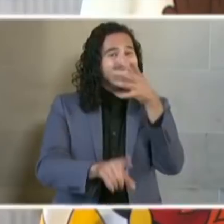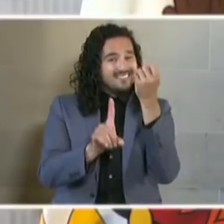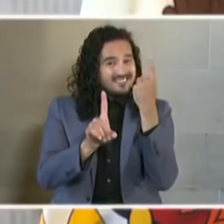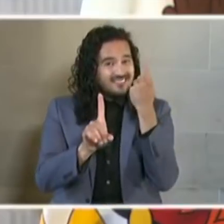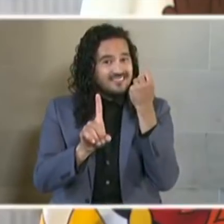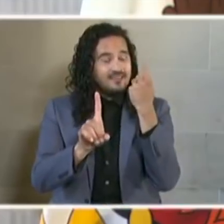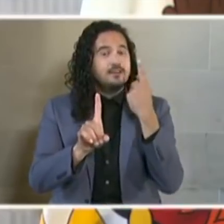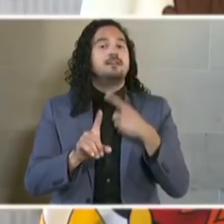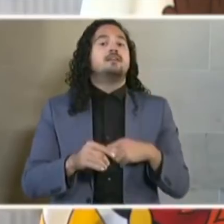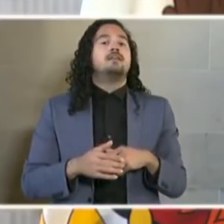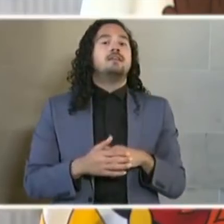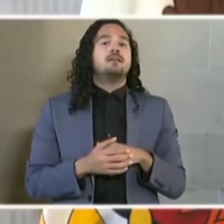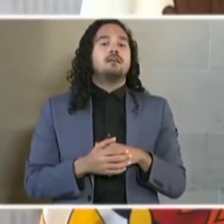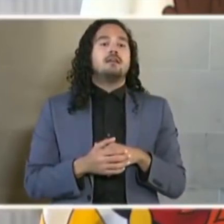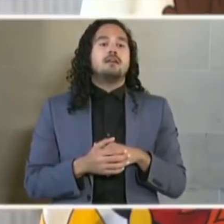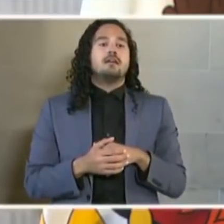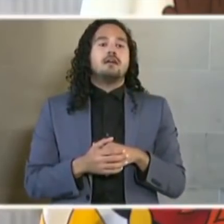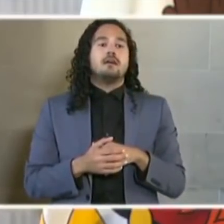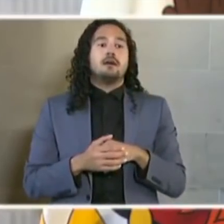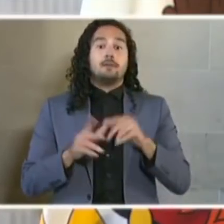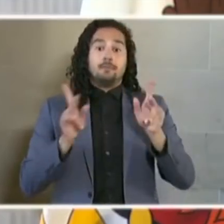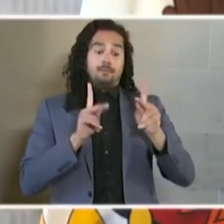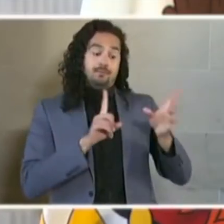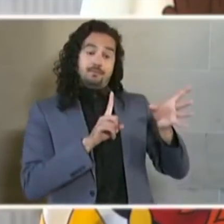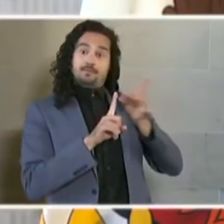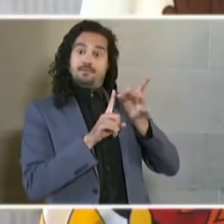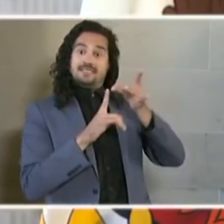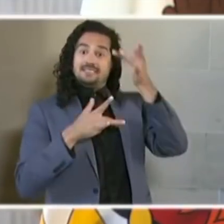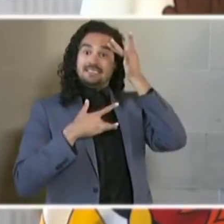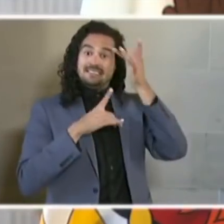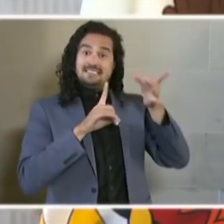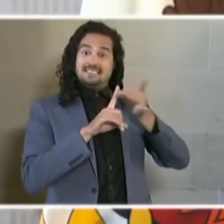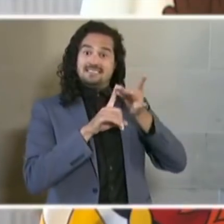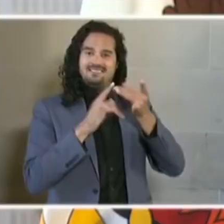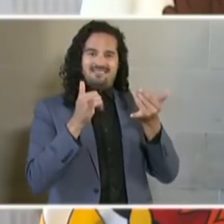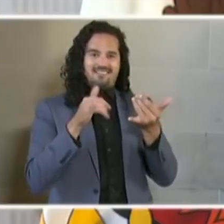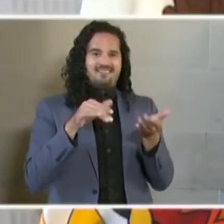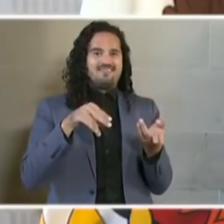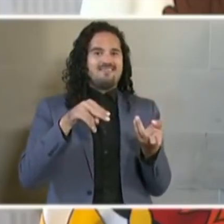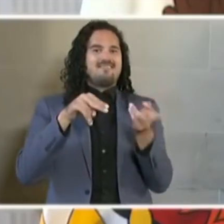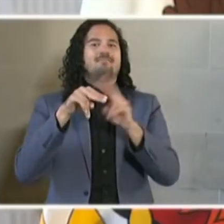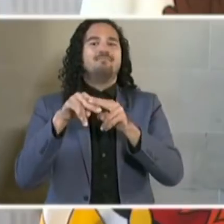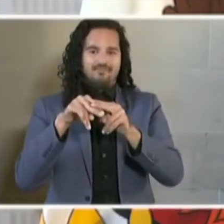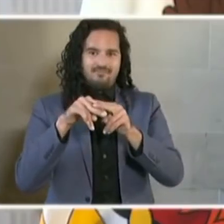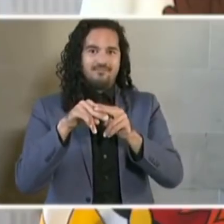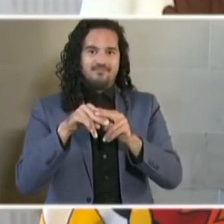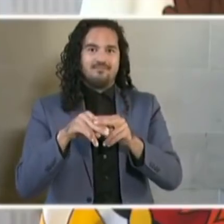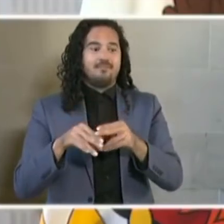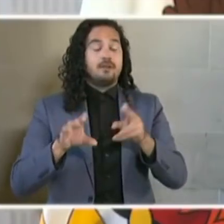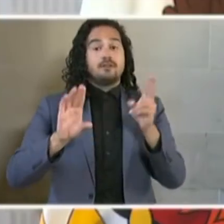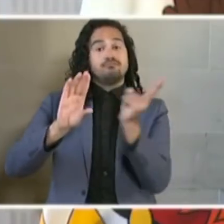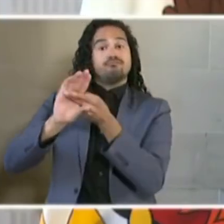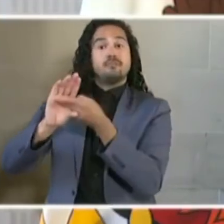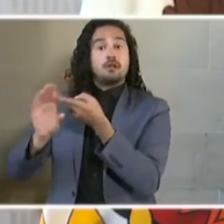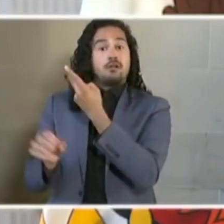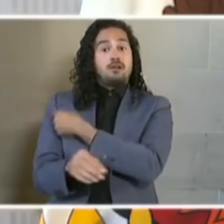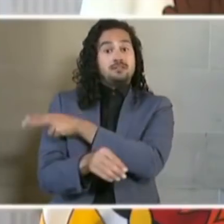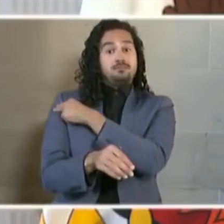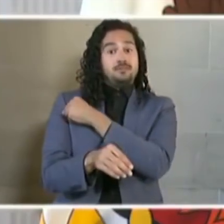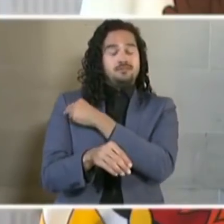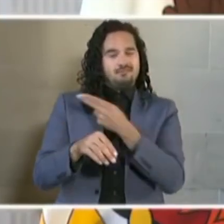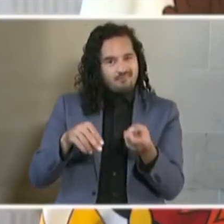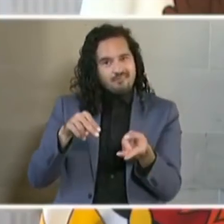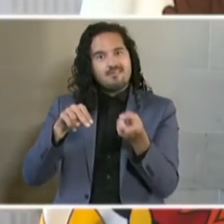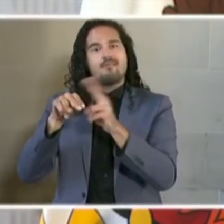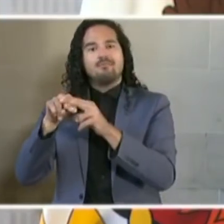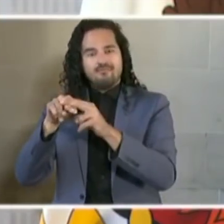positivity and hospitalizations. And this increase is a cause for concern. We want